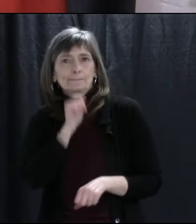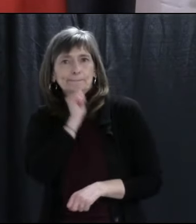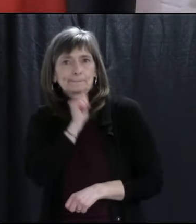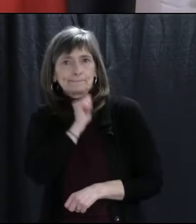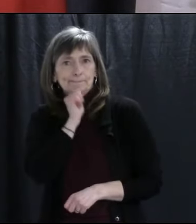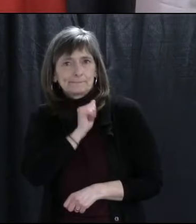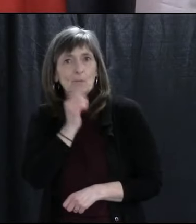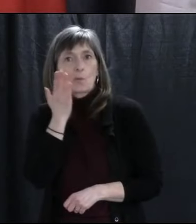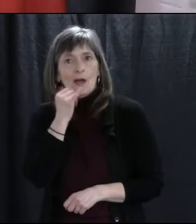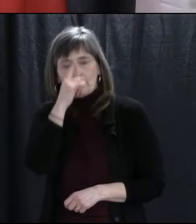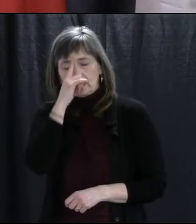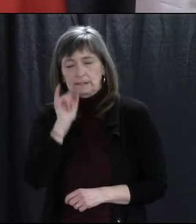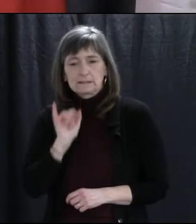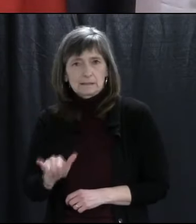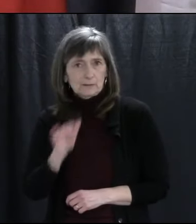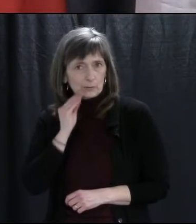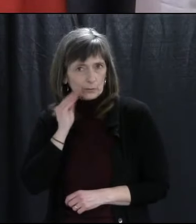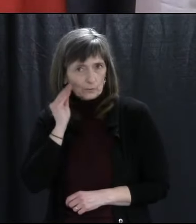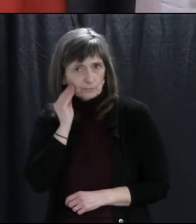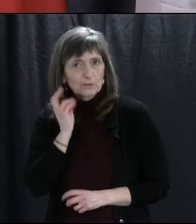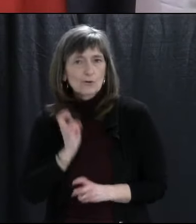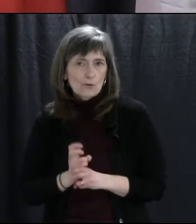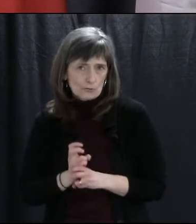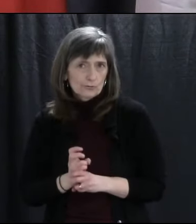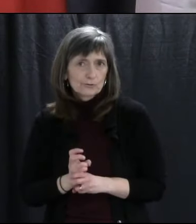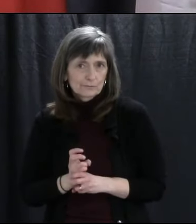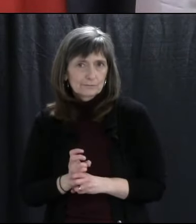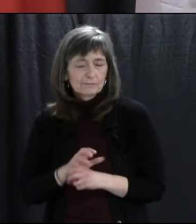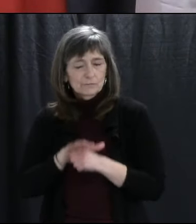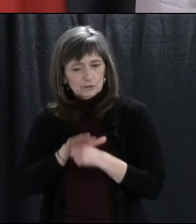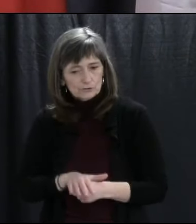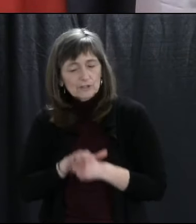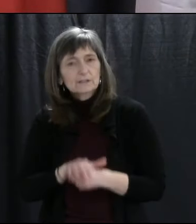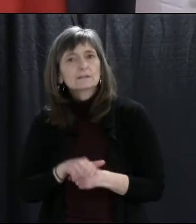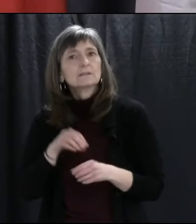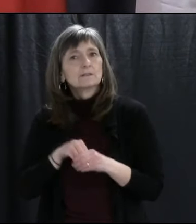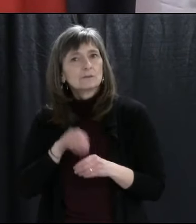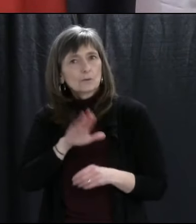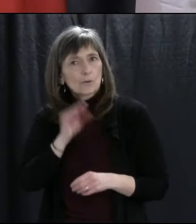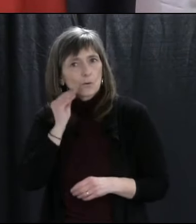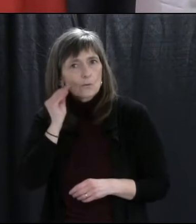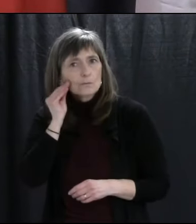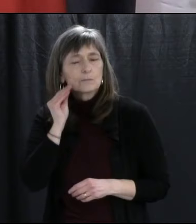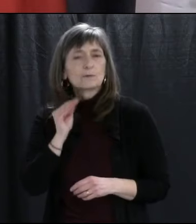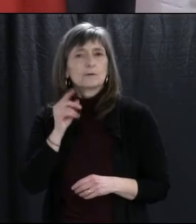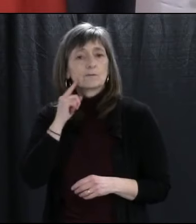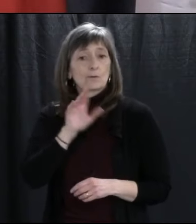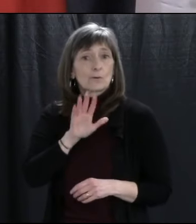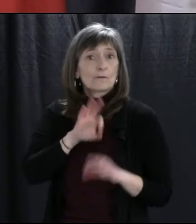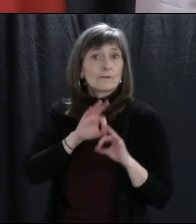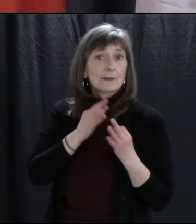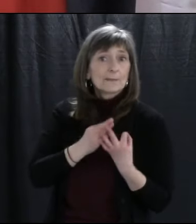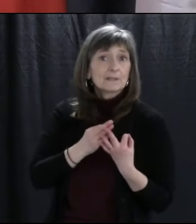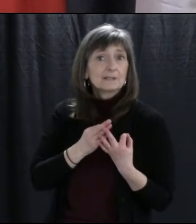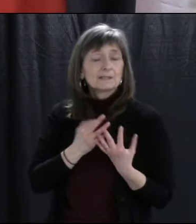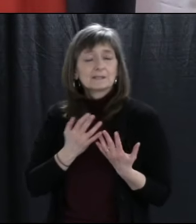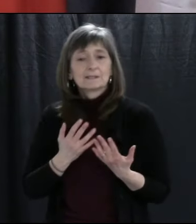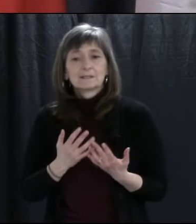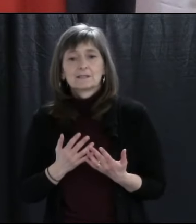stay home. We recognize the strain of the situation is placing on many people, on families, particularly those